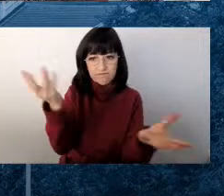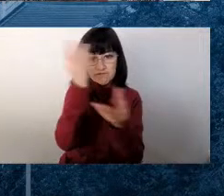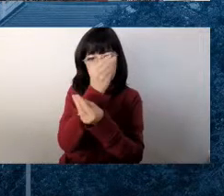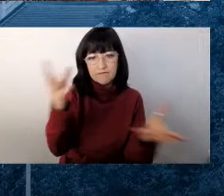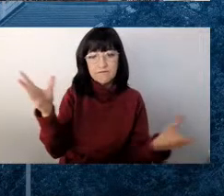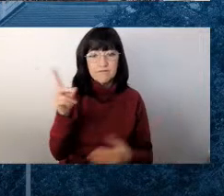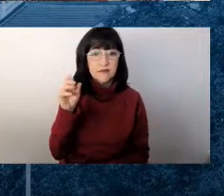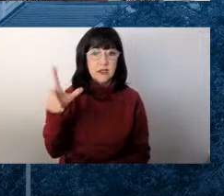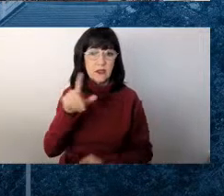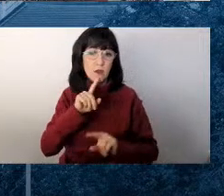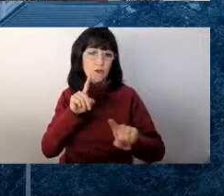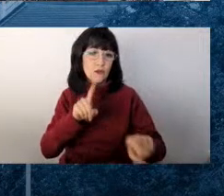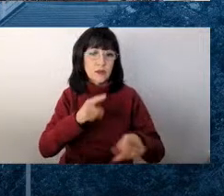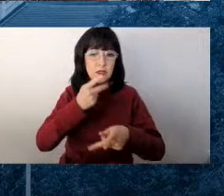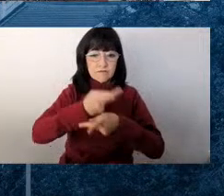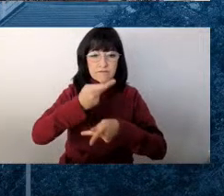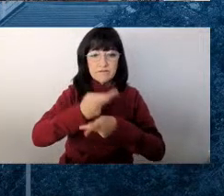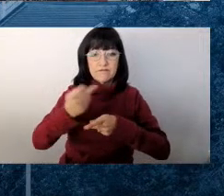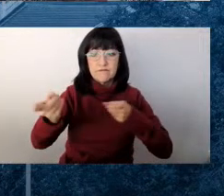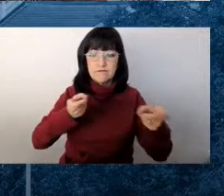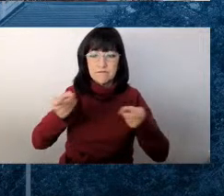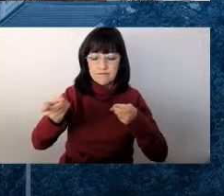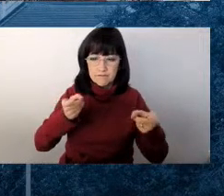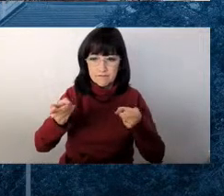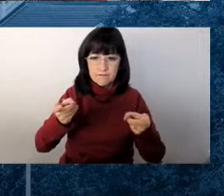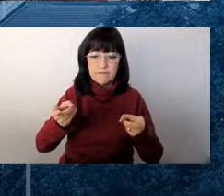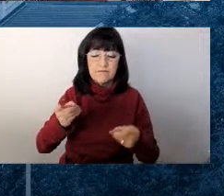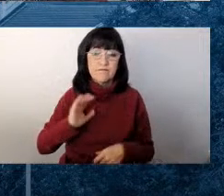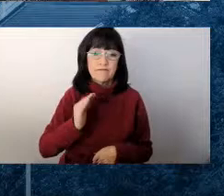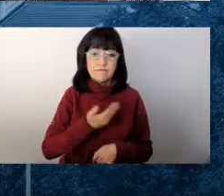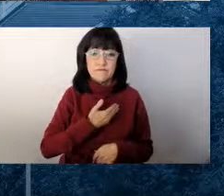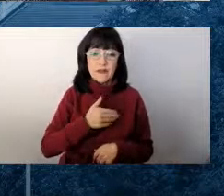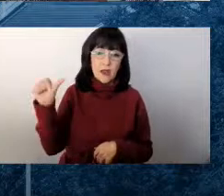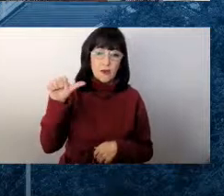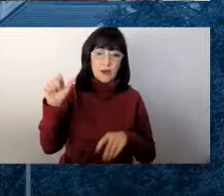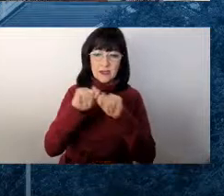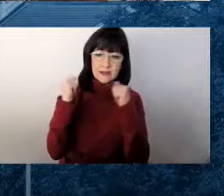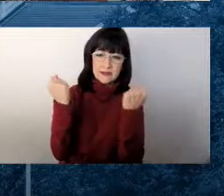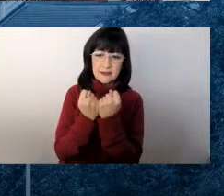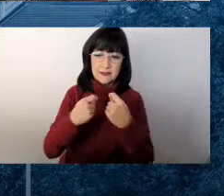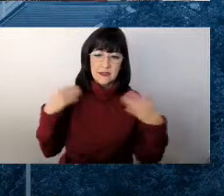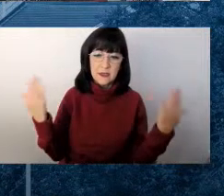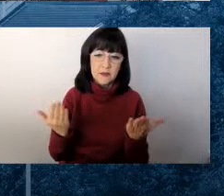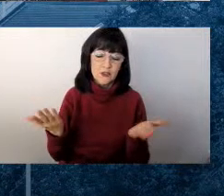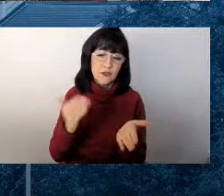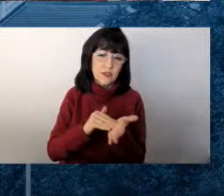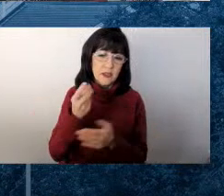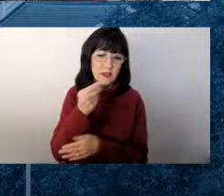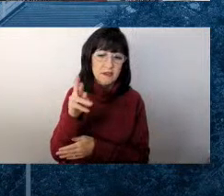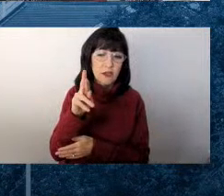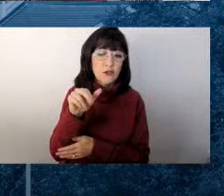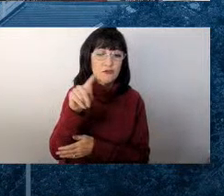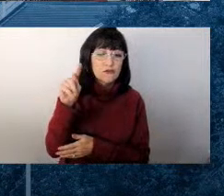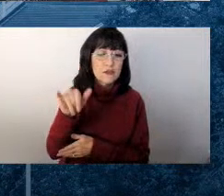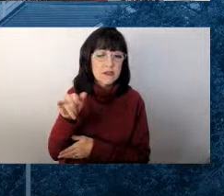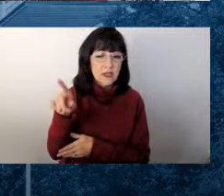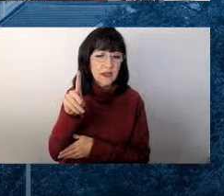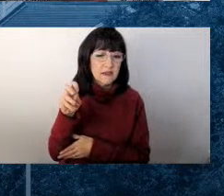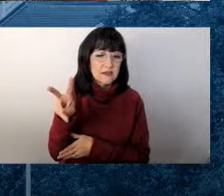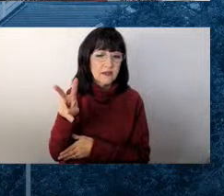to COVID-19. We have our team, our A-team here today. Again, Dr. Kyle Rattay, the Director of Division of Public